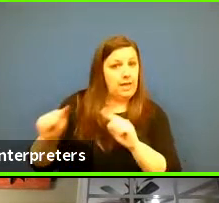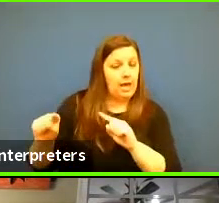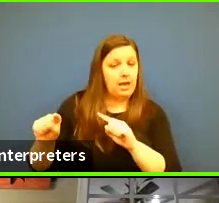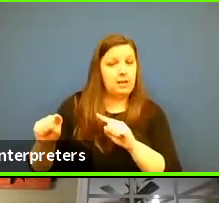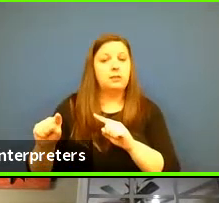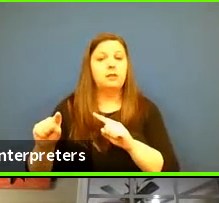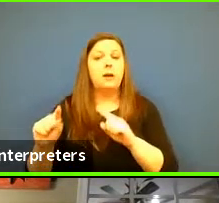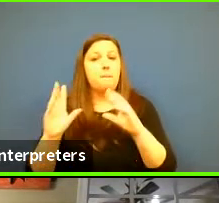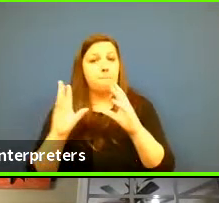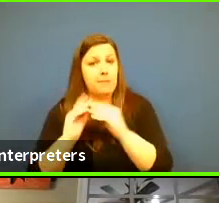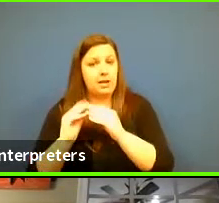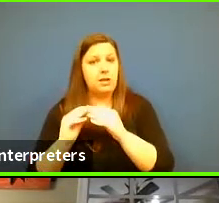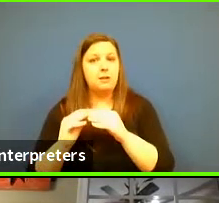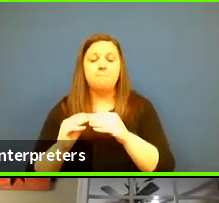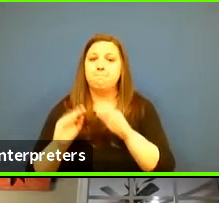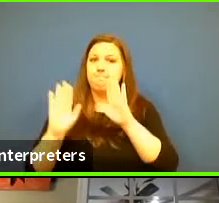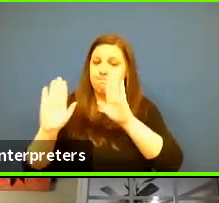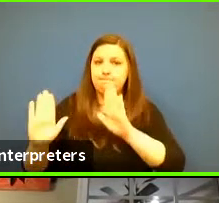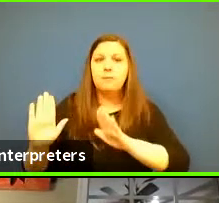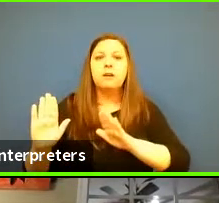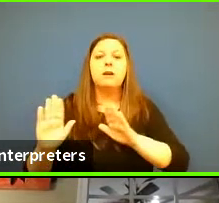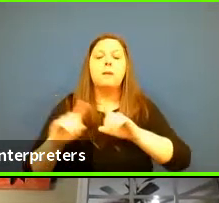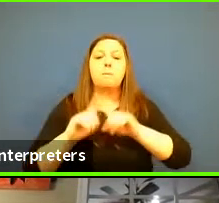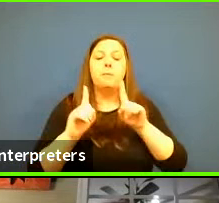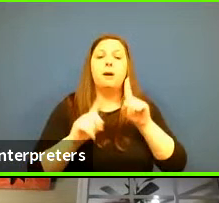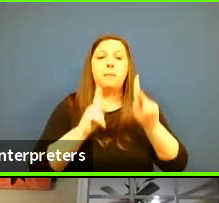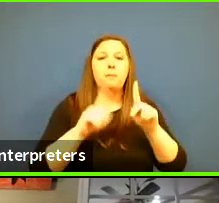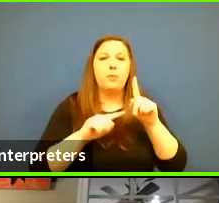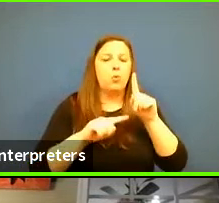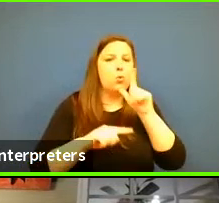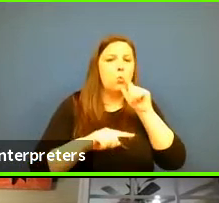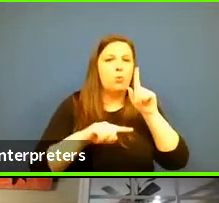virtual is going to be our way to go in the future.